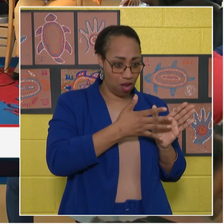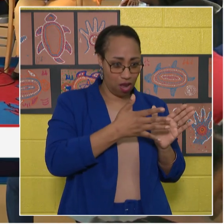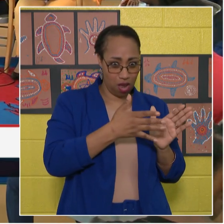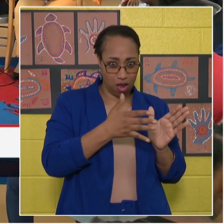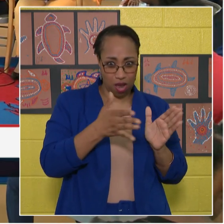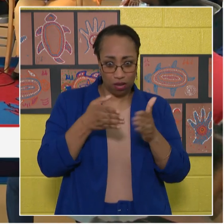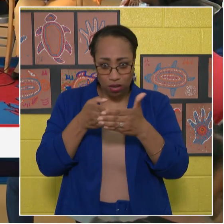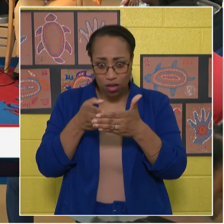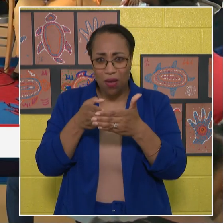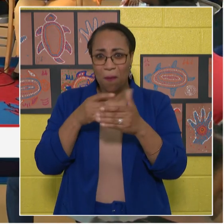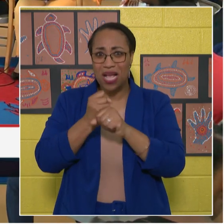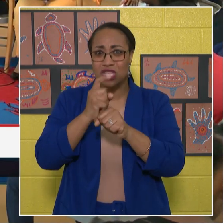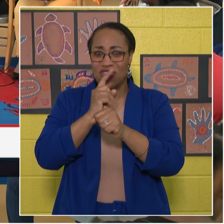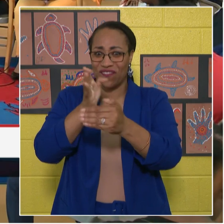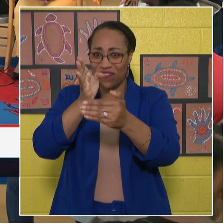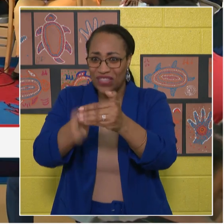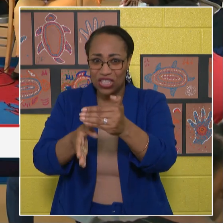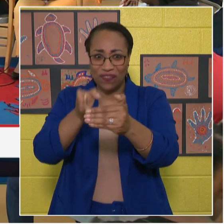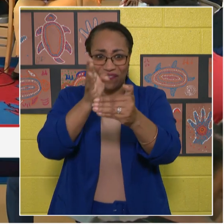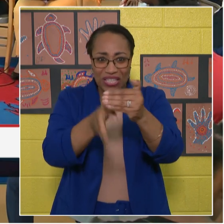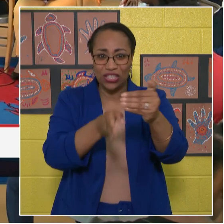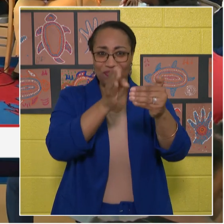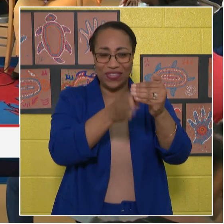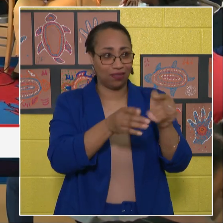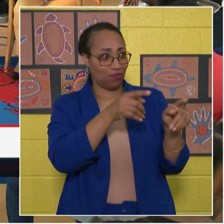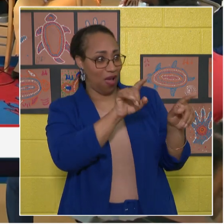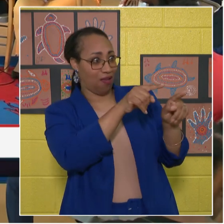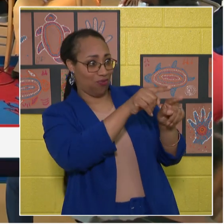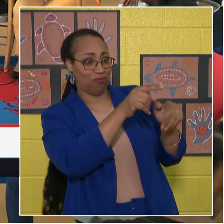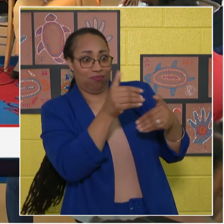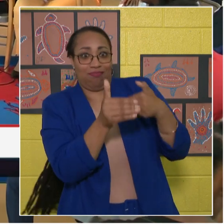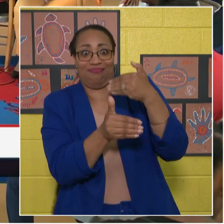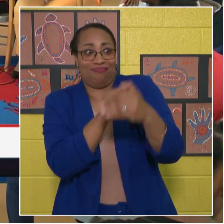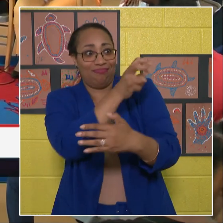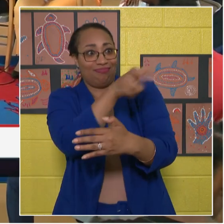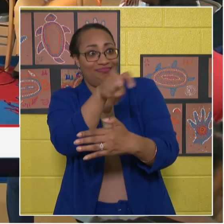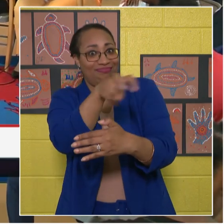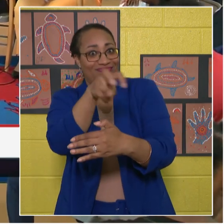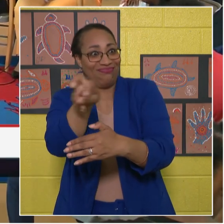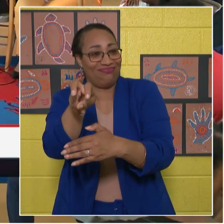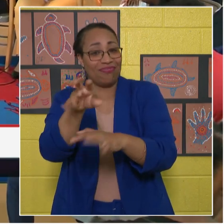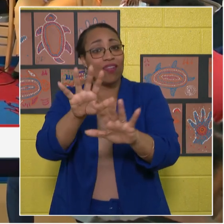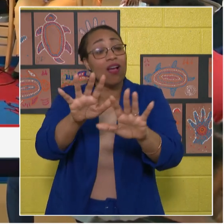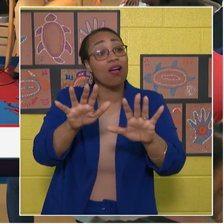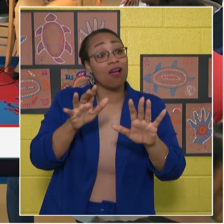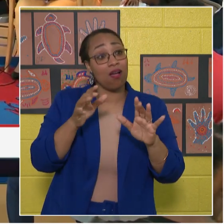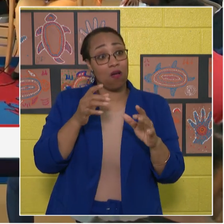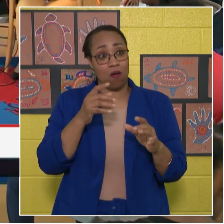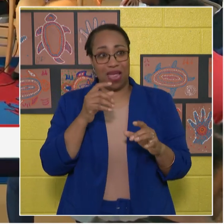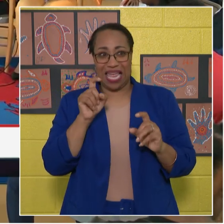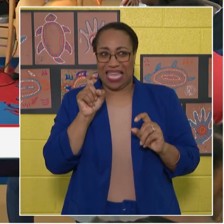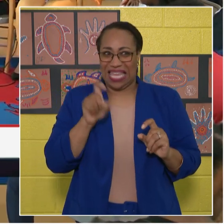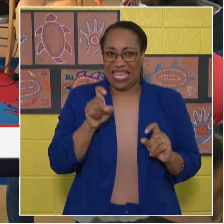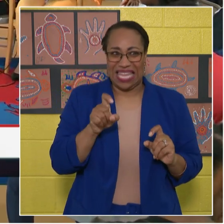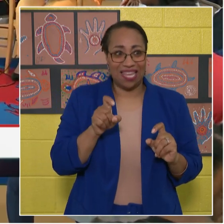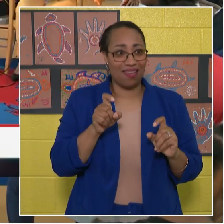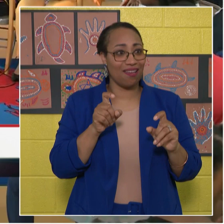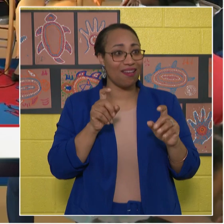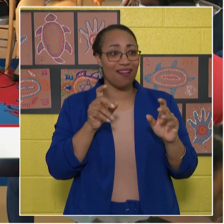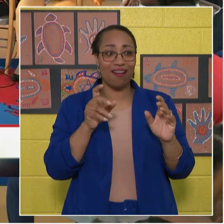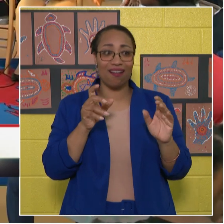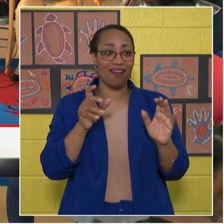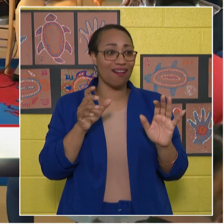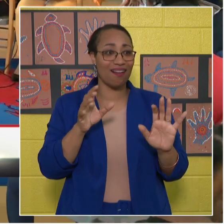another job when I'm not mayor, because I won't be old enough or rich enough to retire. But I will have